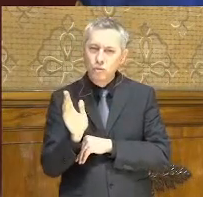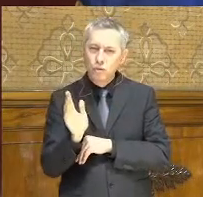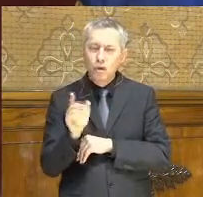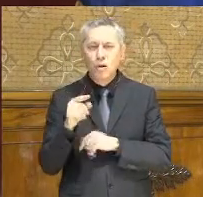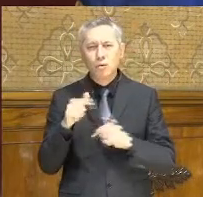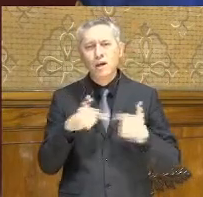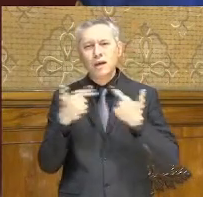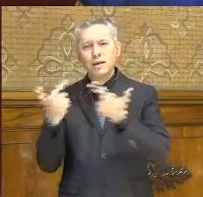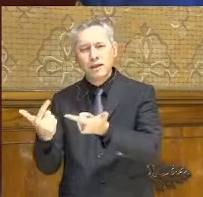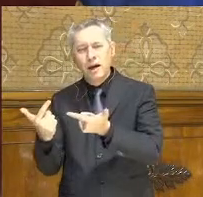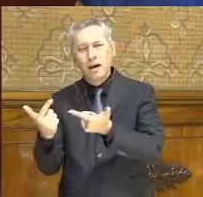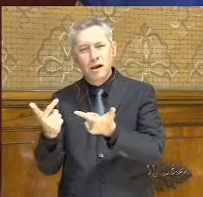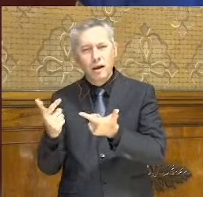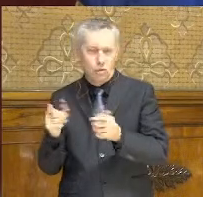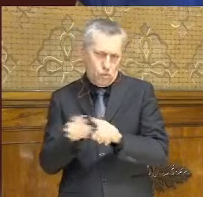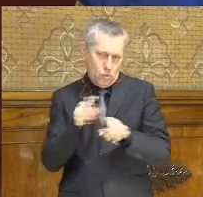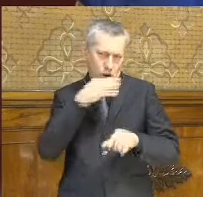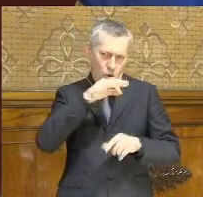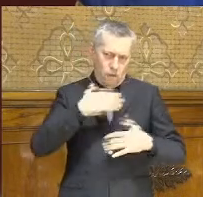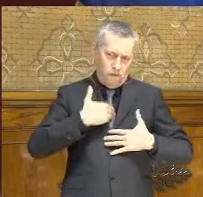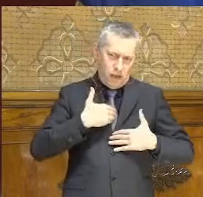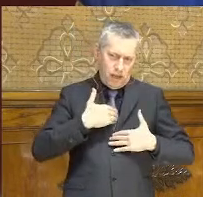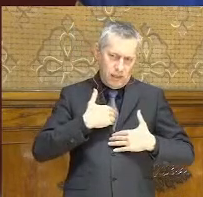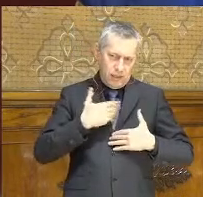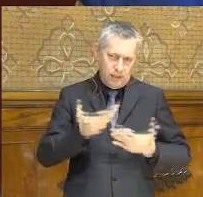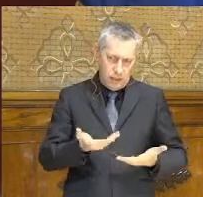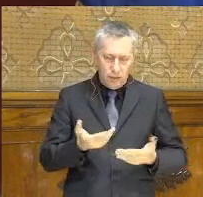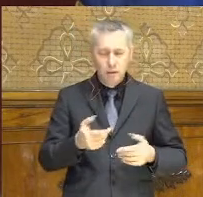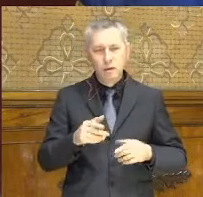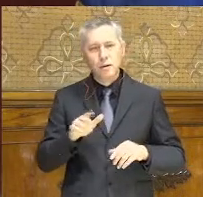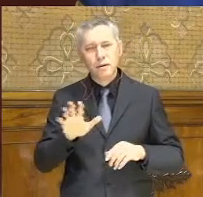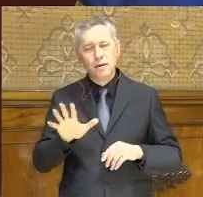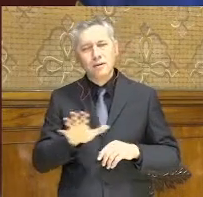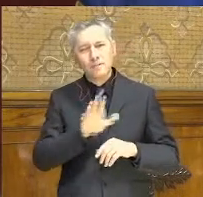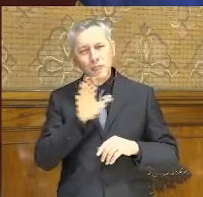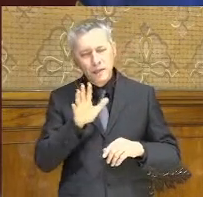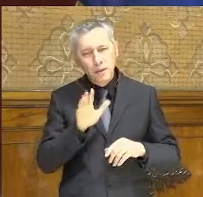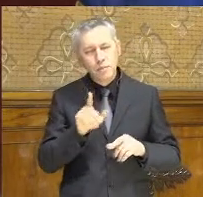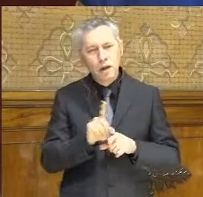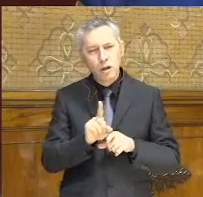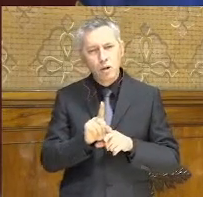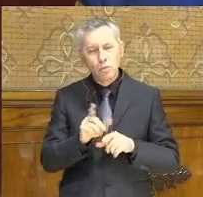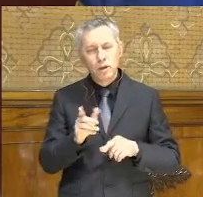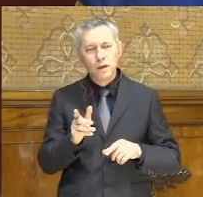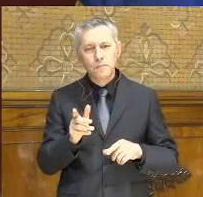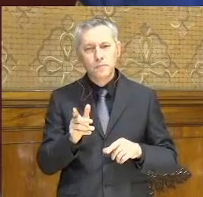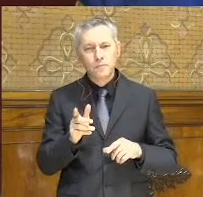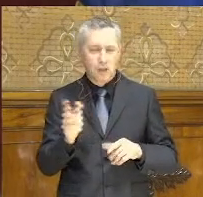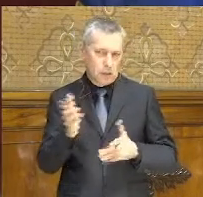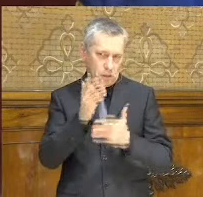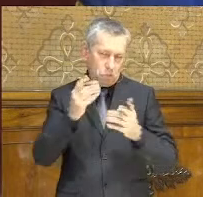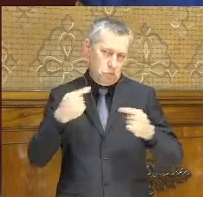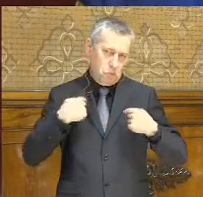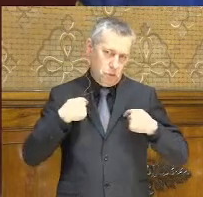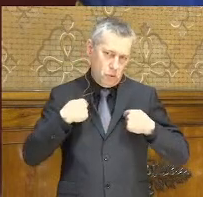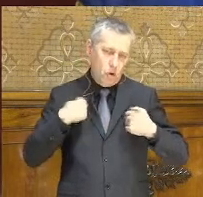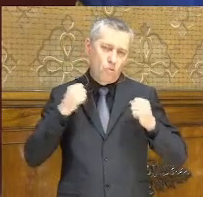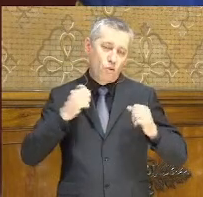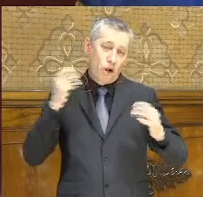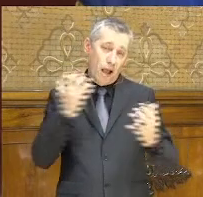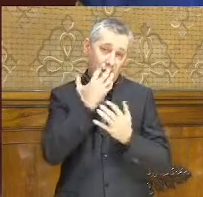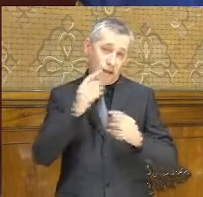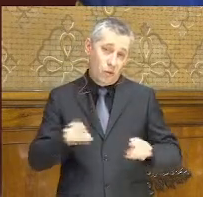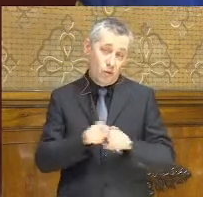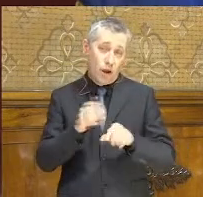talk. Now, if I could sing like Bob Dylan, you may not have had my company today. The fact that I